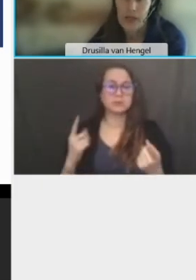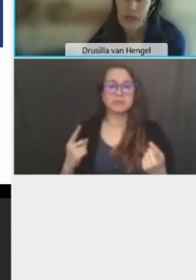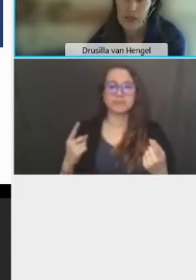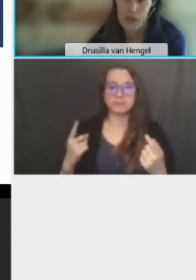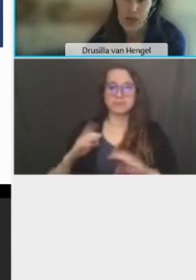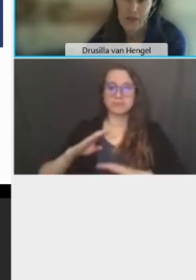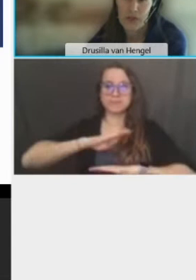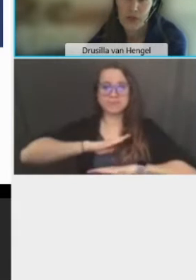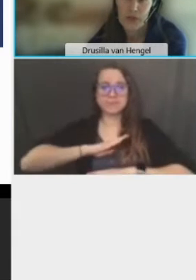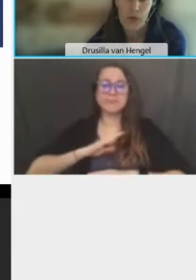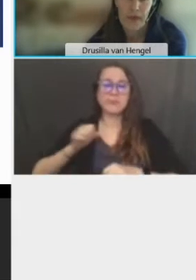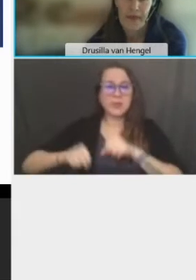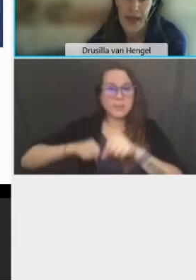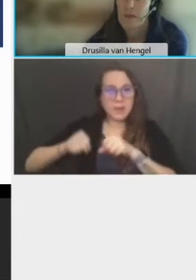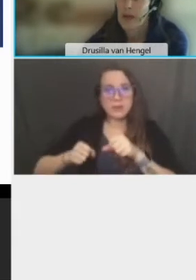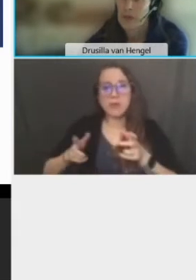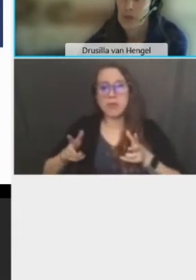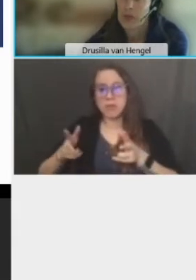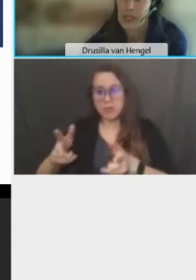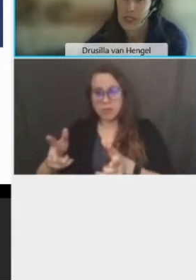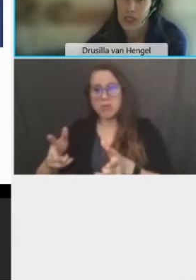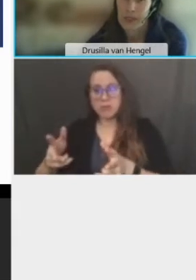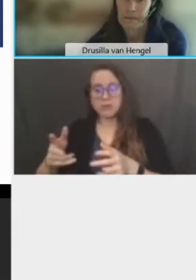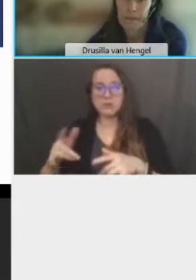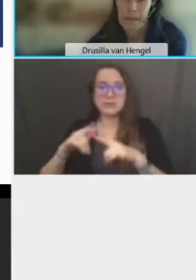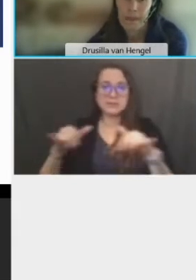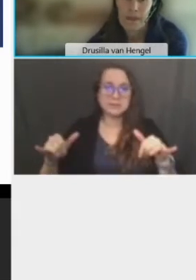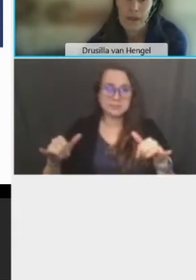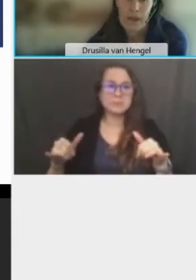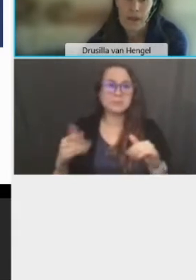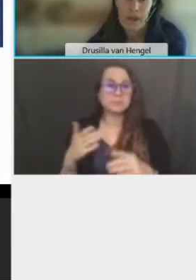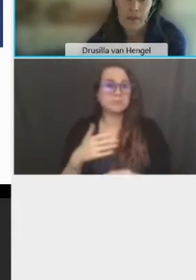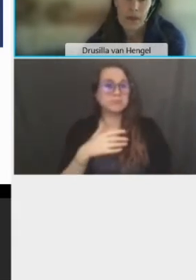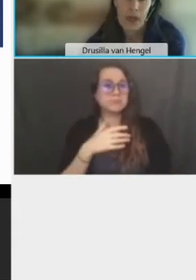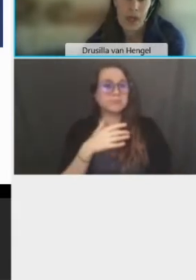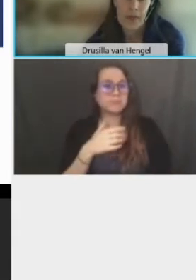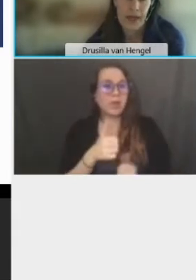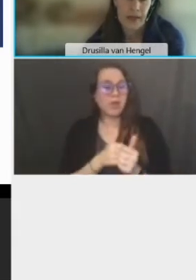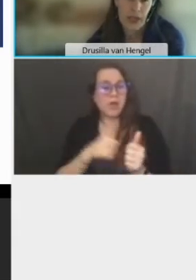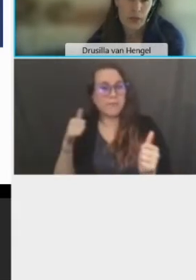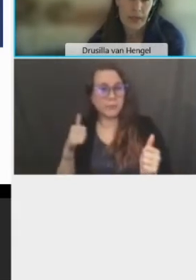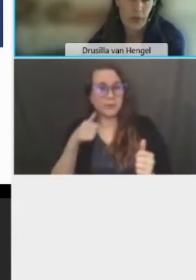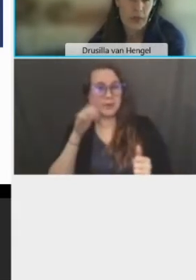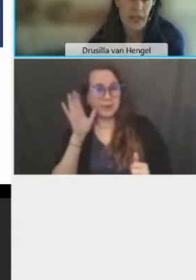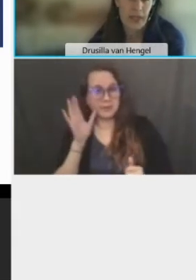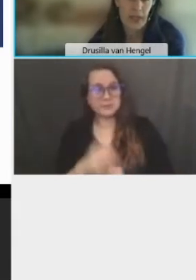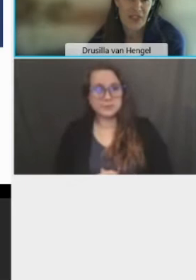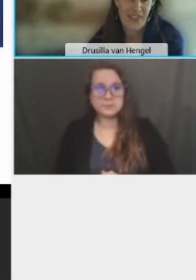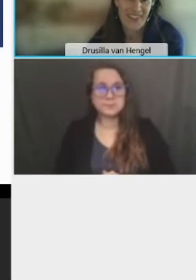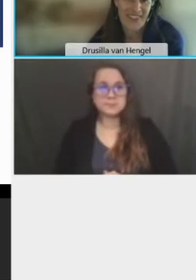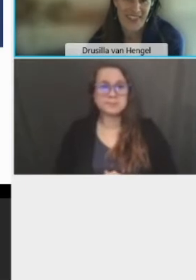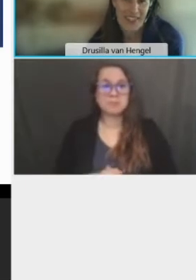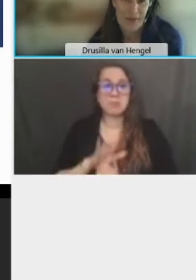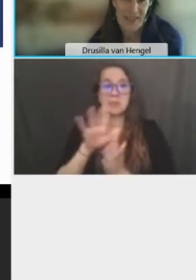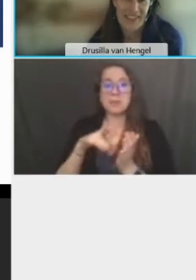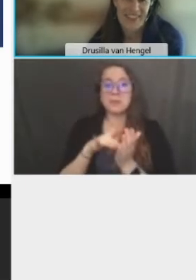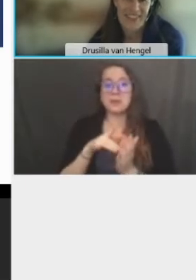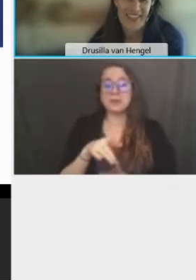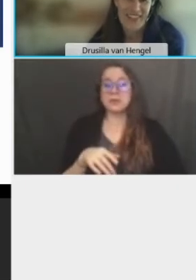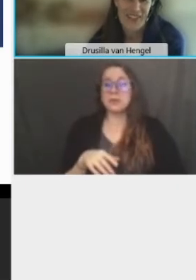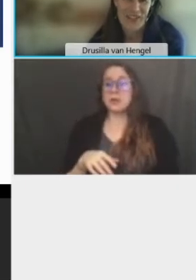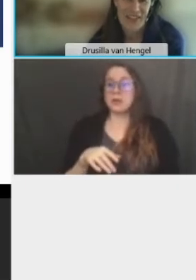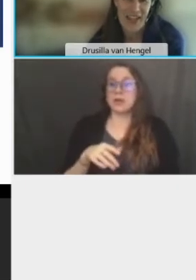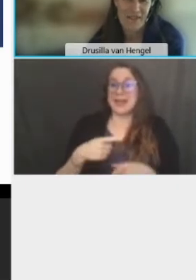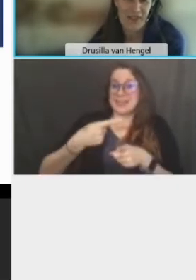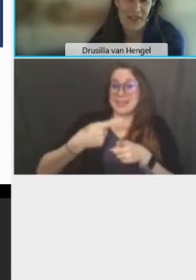track and to slow drivers to avoid that possible condition. The middle column asks, can we get protected intersections at Independence